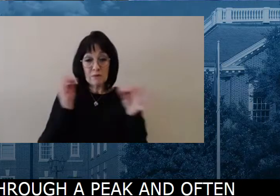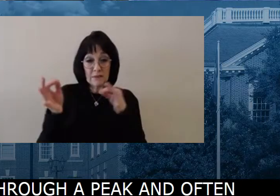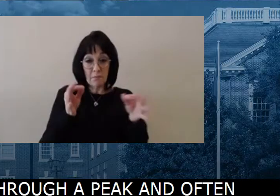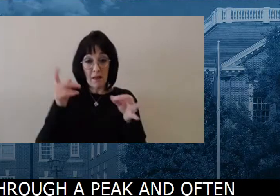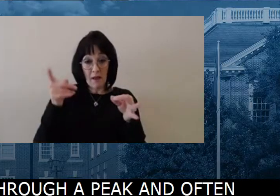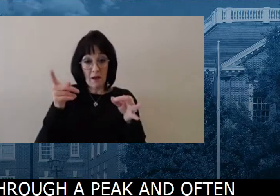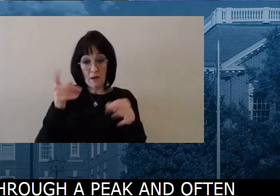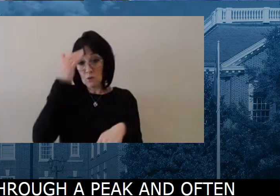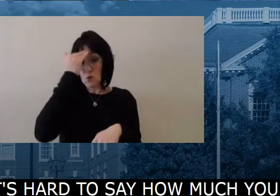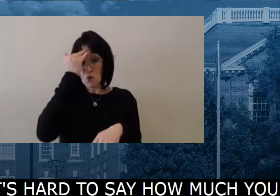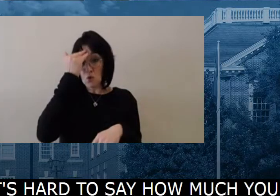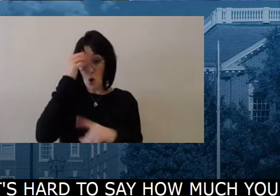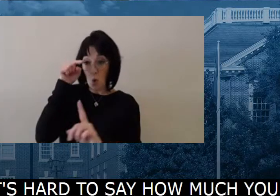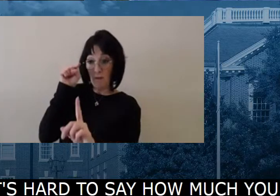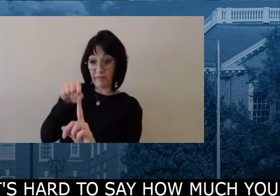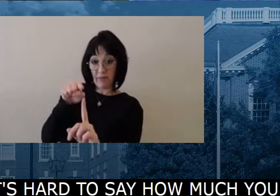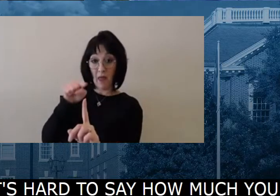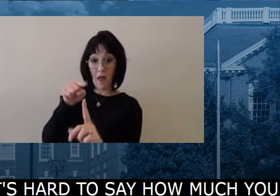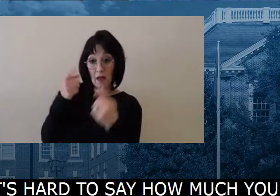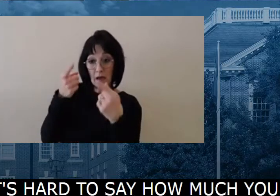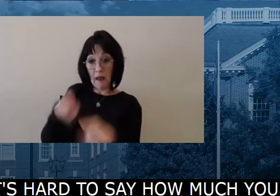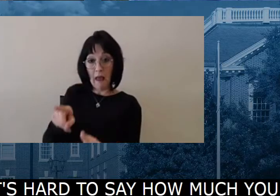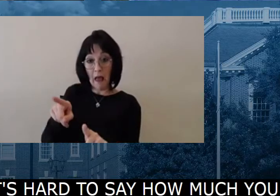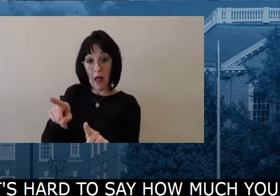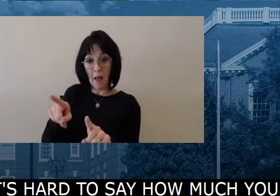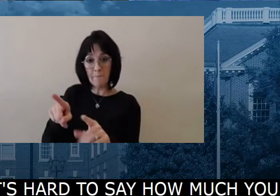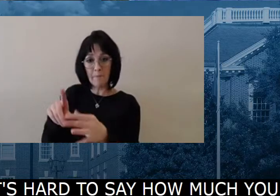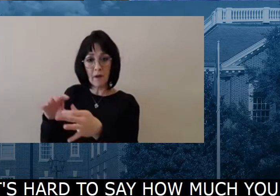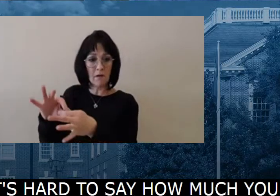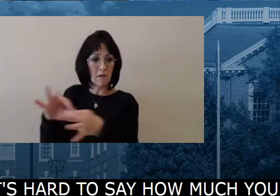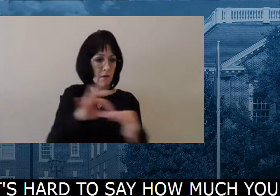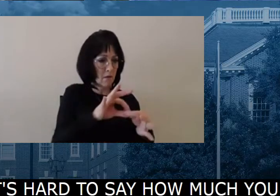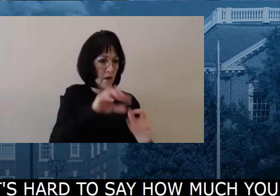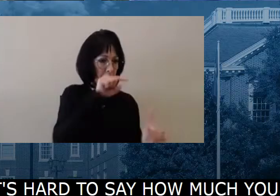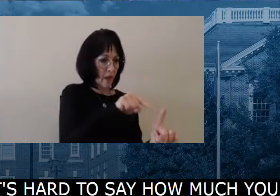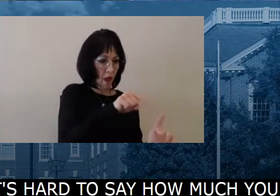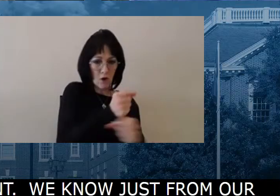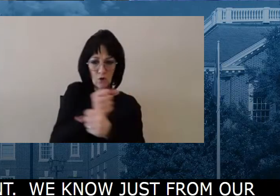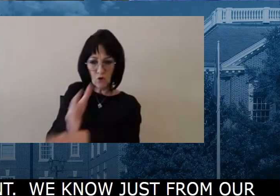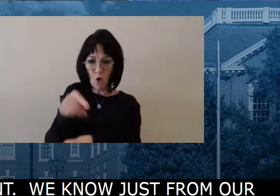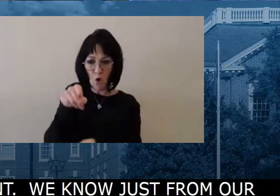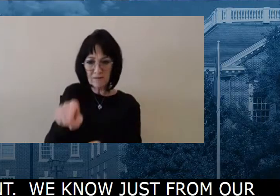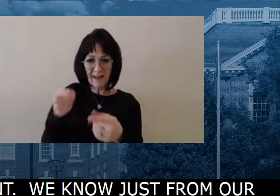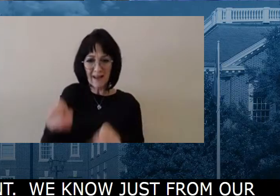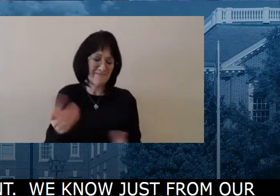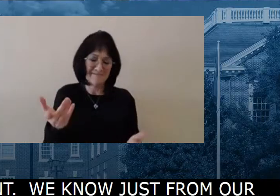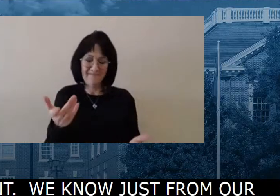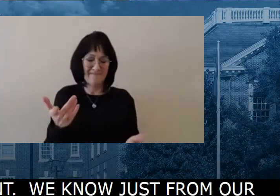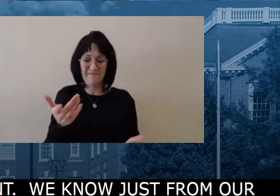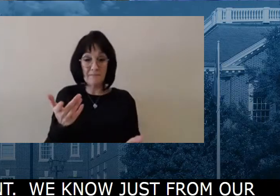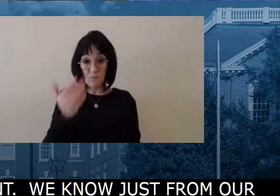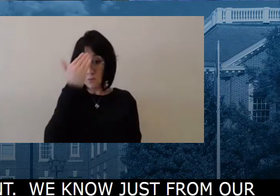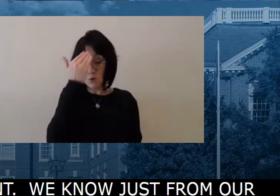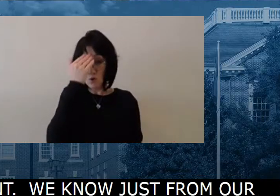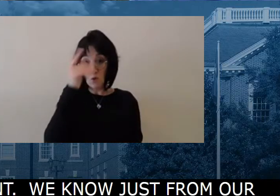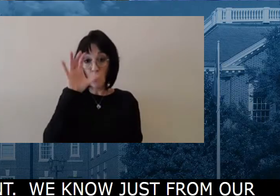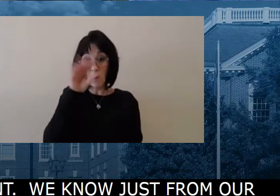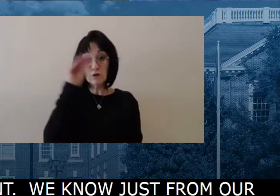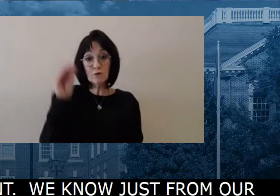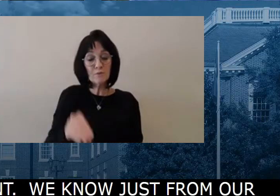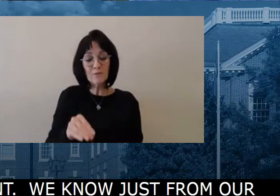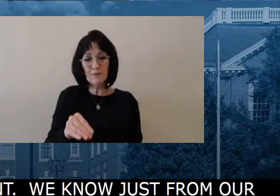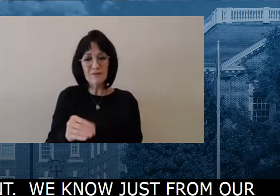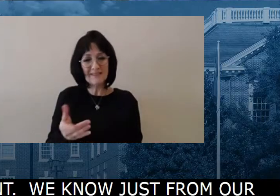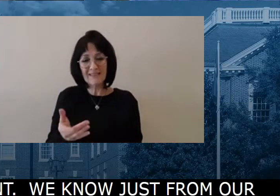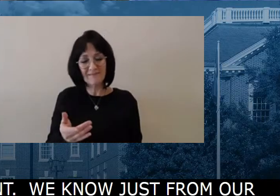at this point. We know just from our data, we saw a lot less gatherings of people, a lot